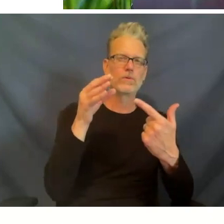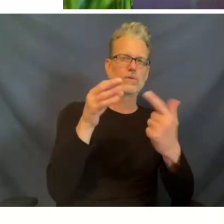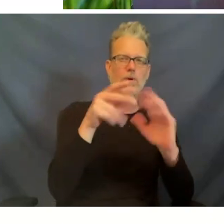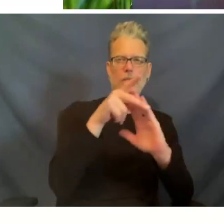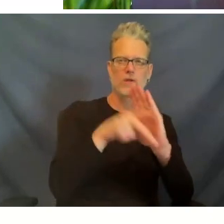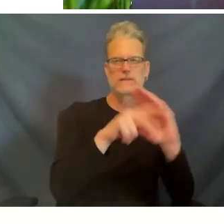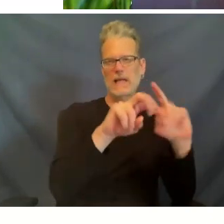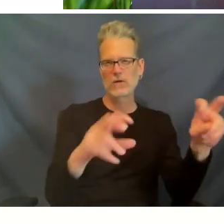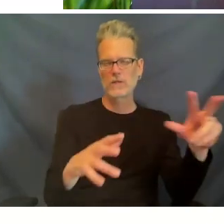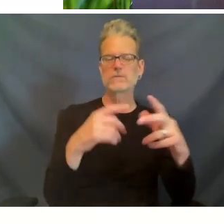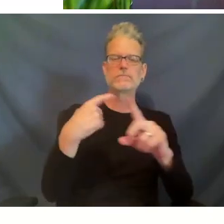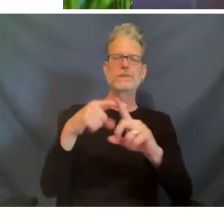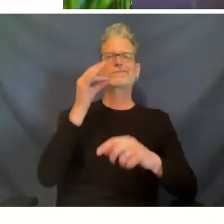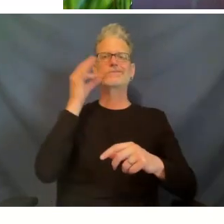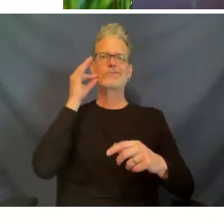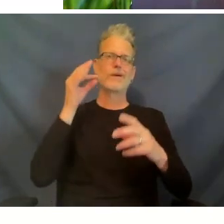relations